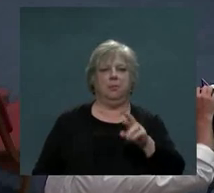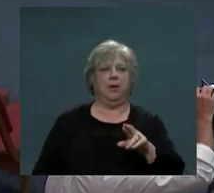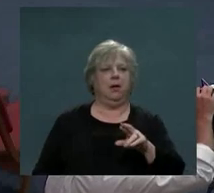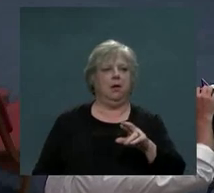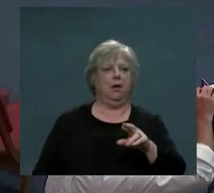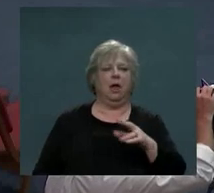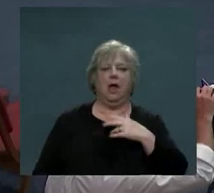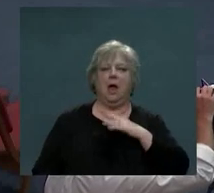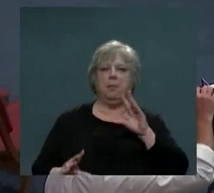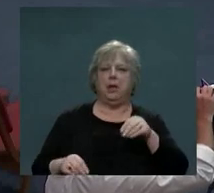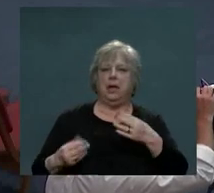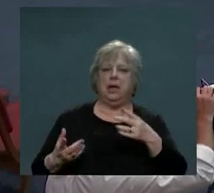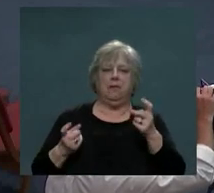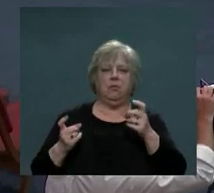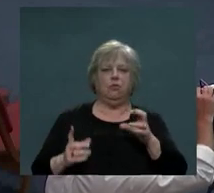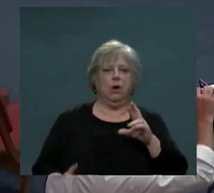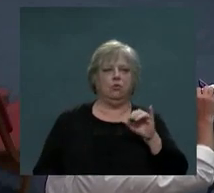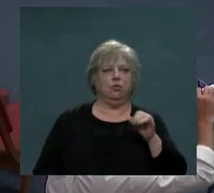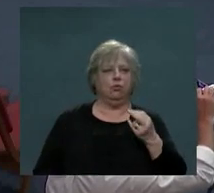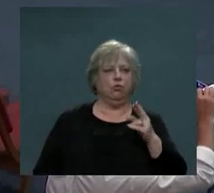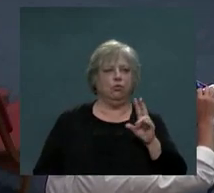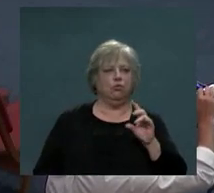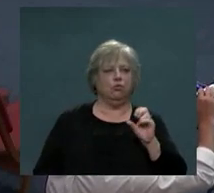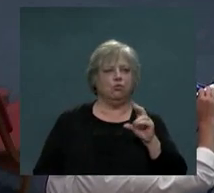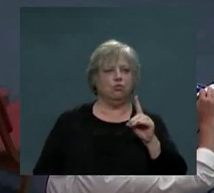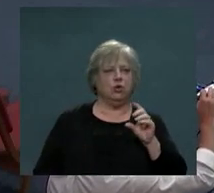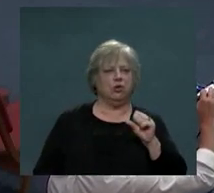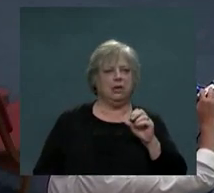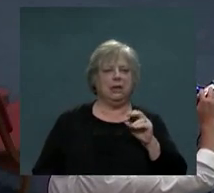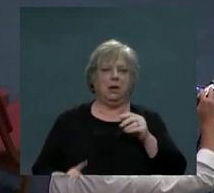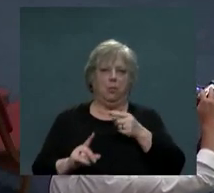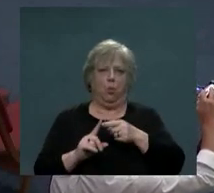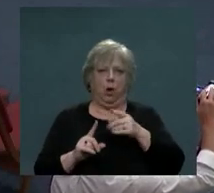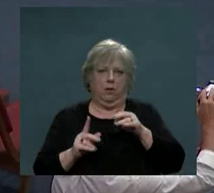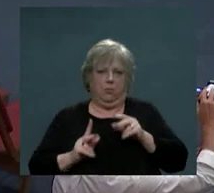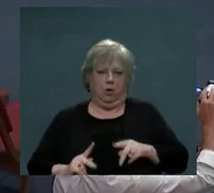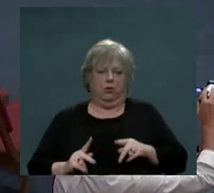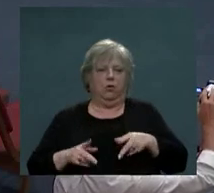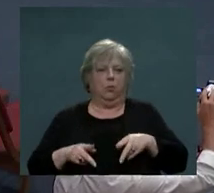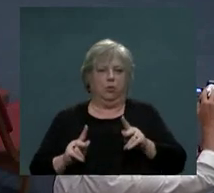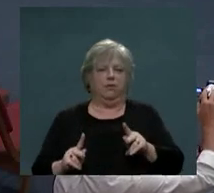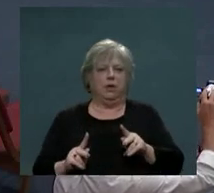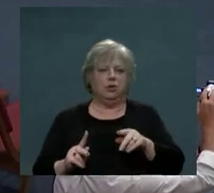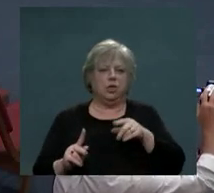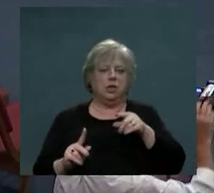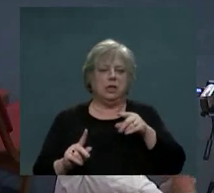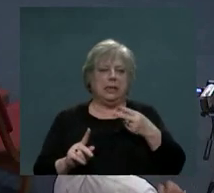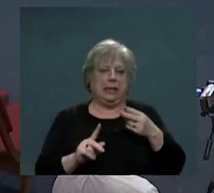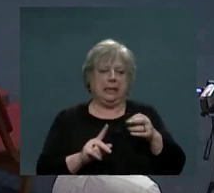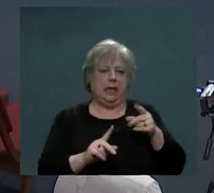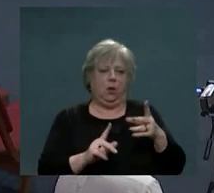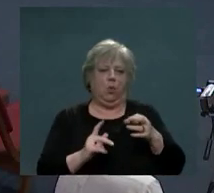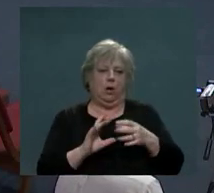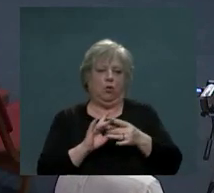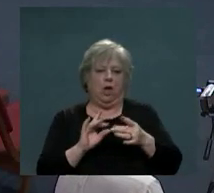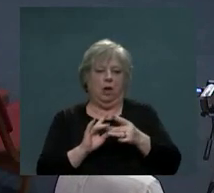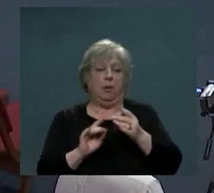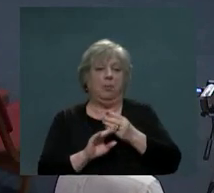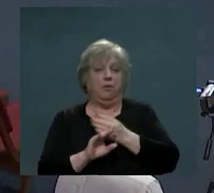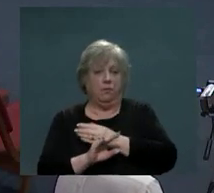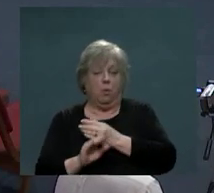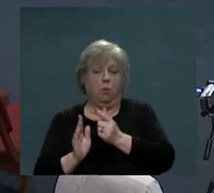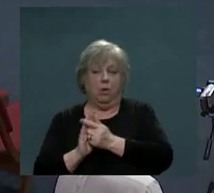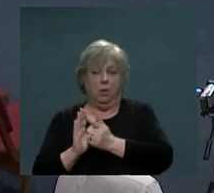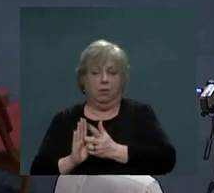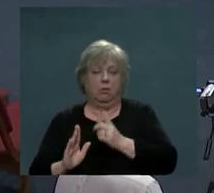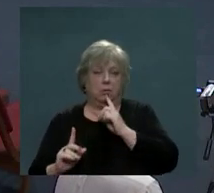I'm going to give Director Richardson a point of personal privilege on this. He wanted to make a comment before Mr.